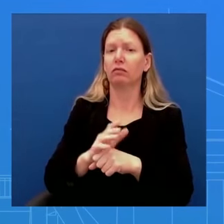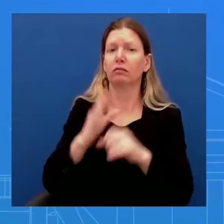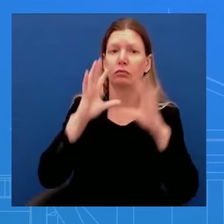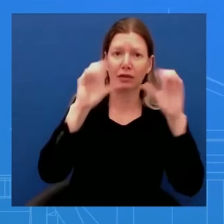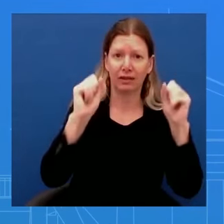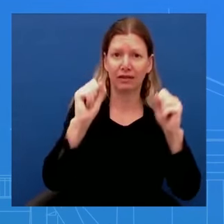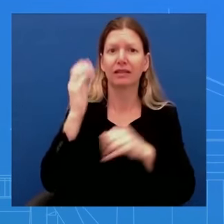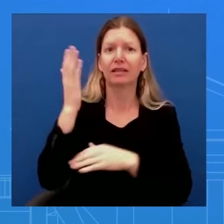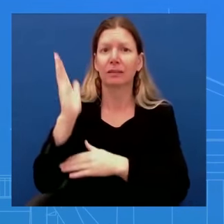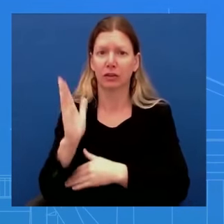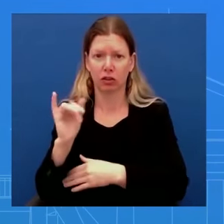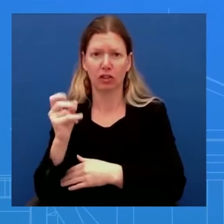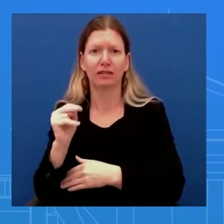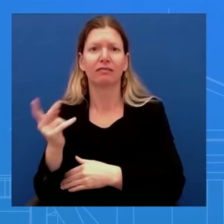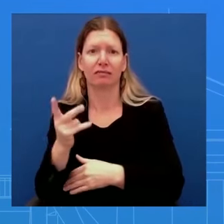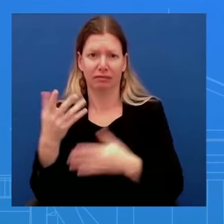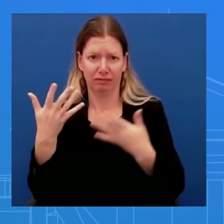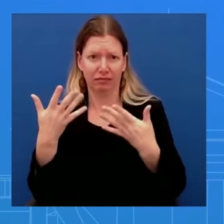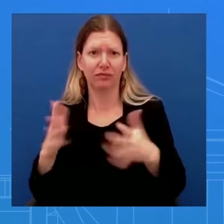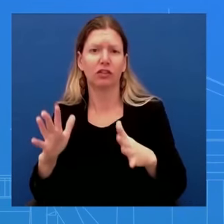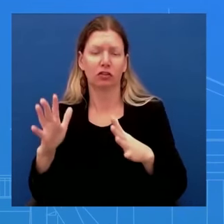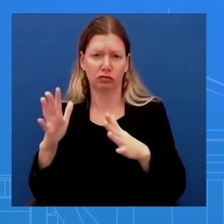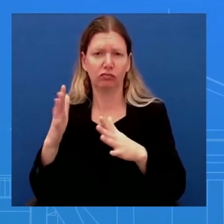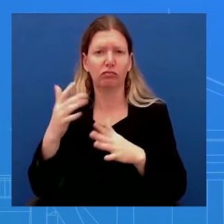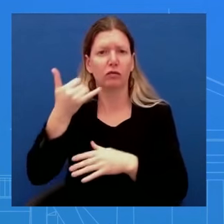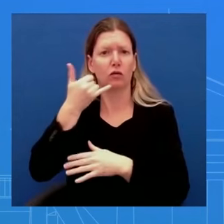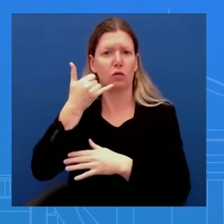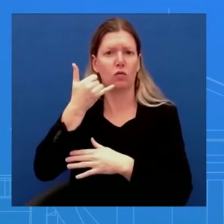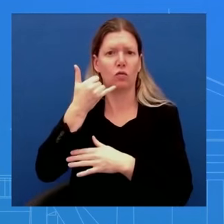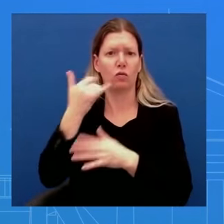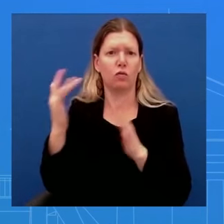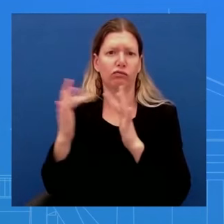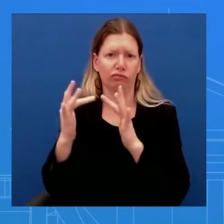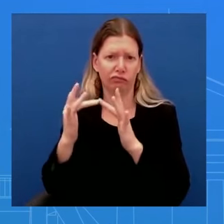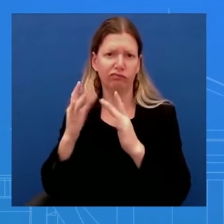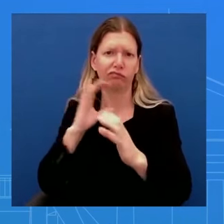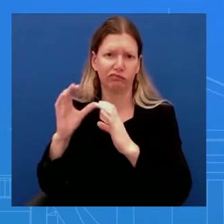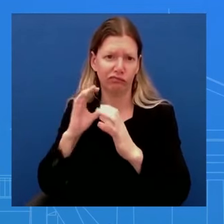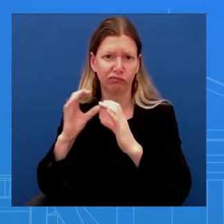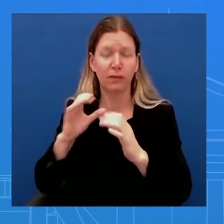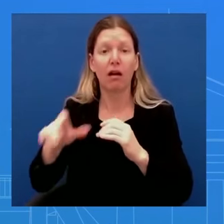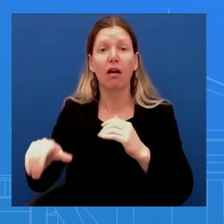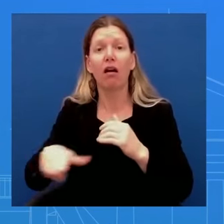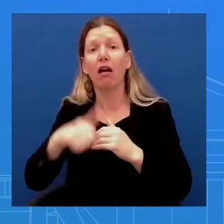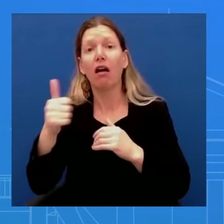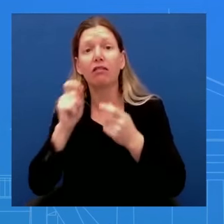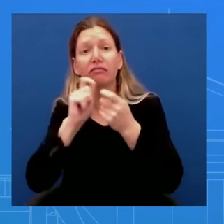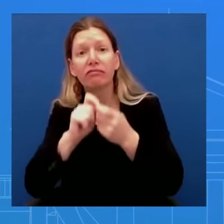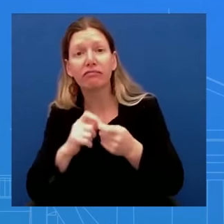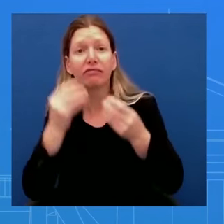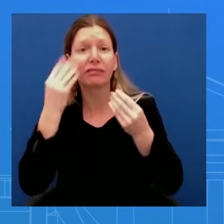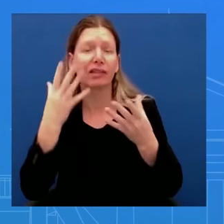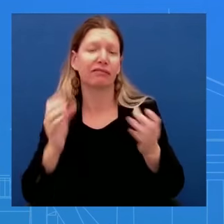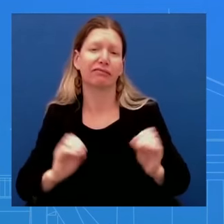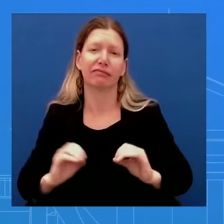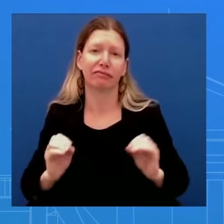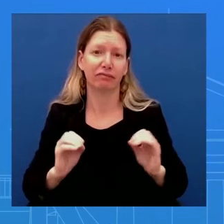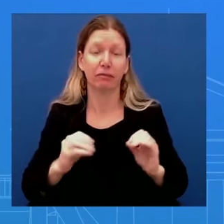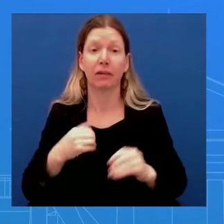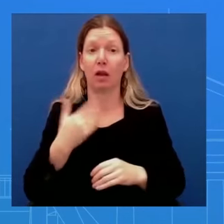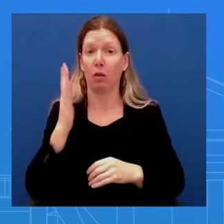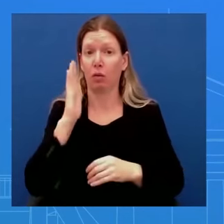the phone. I don't have any more details to provide. I can say this. I'll add, actually, one more thing is that